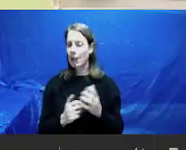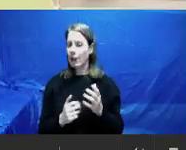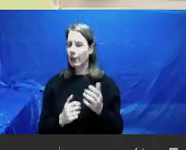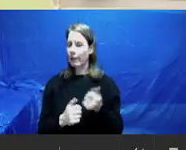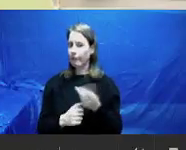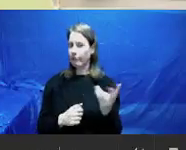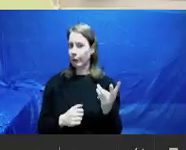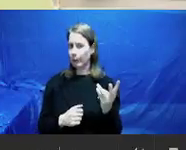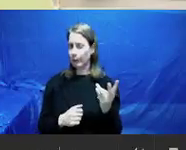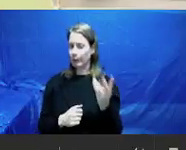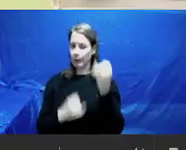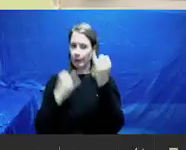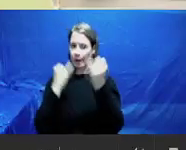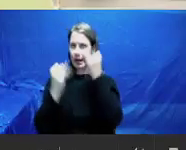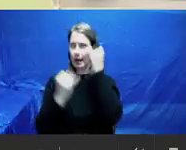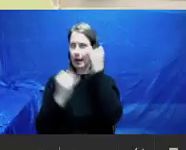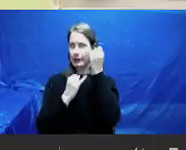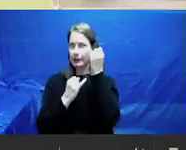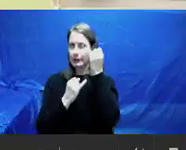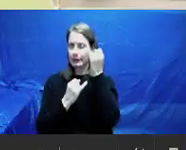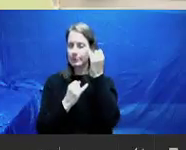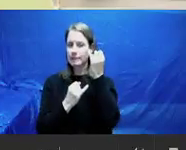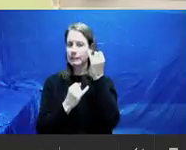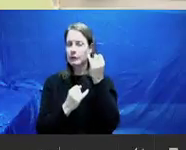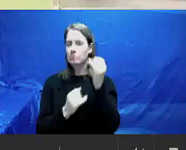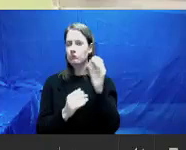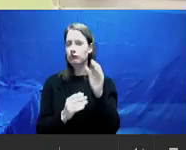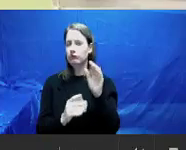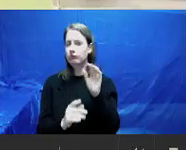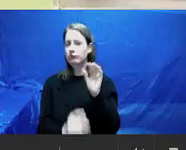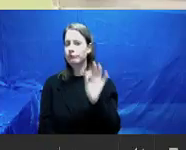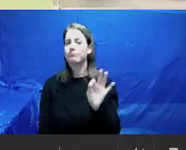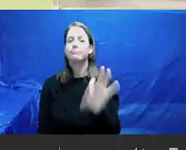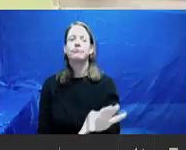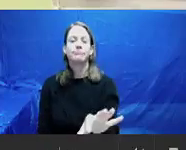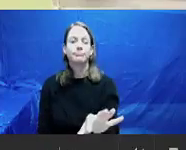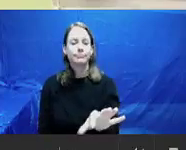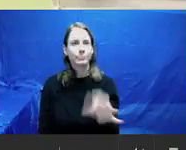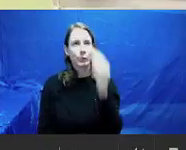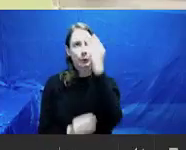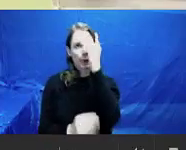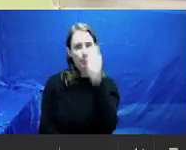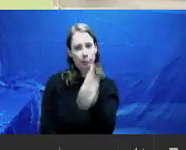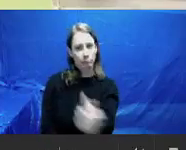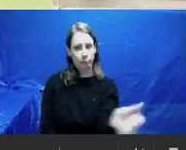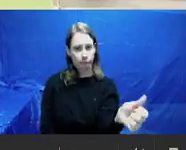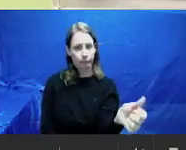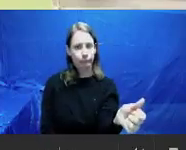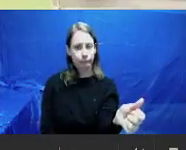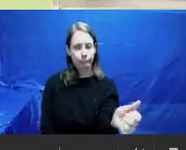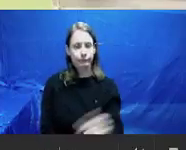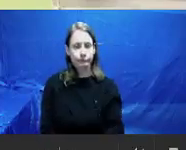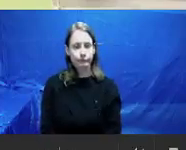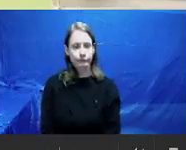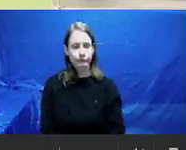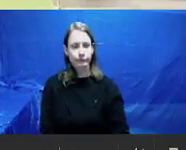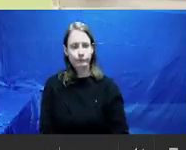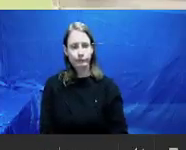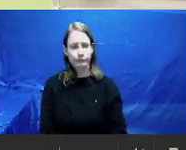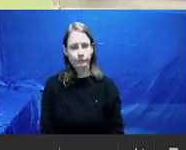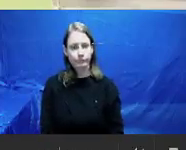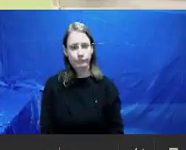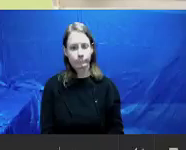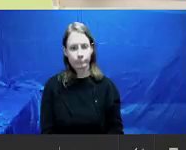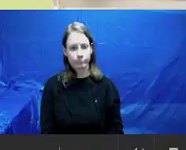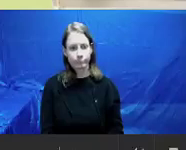reflective prompts that might get you to think about how to apply this to your own teaching scenario. So the first prompt reads, one way to